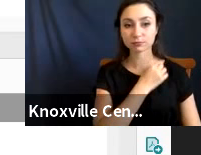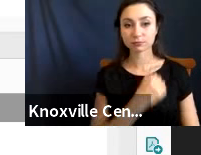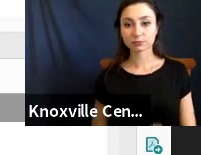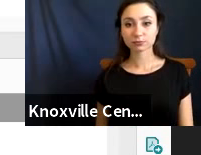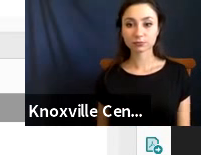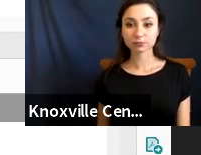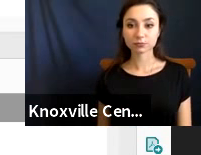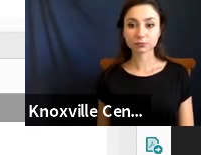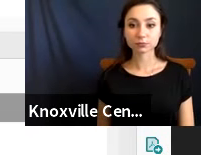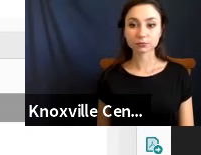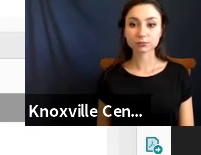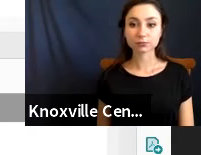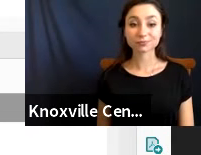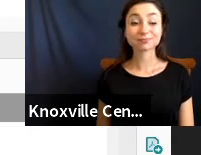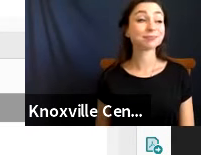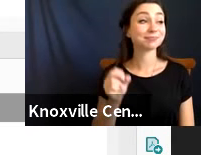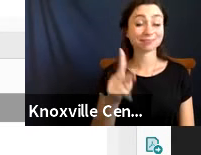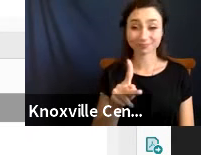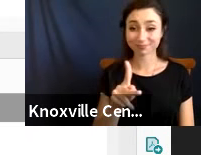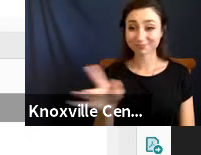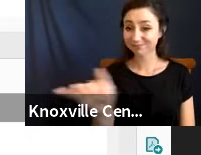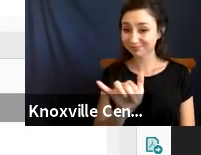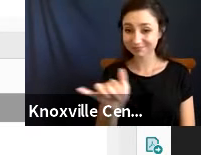Okay, just like last week,